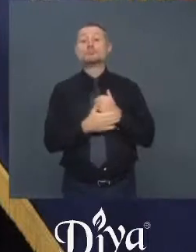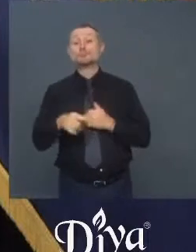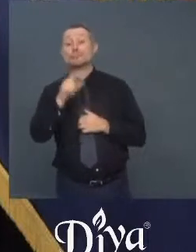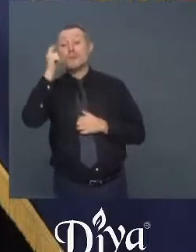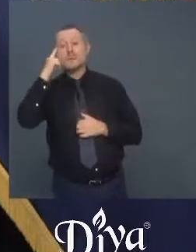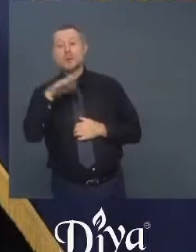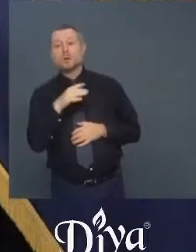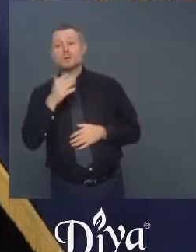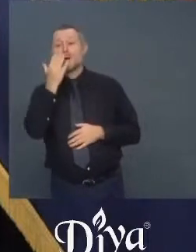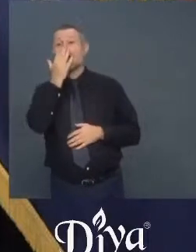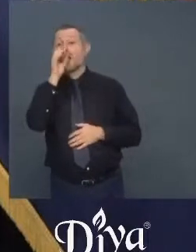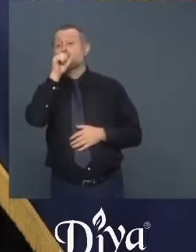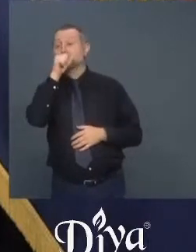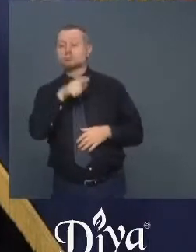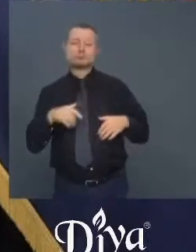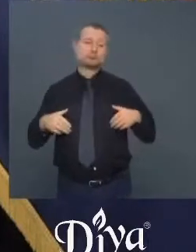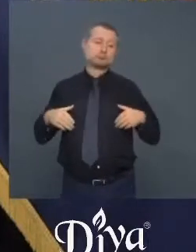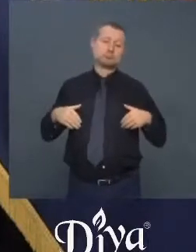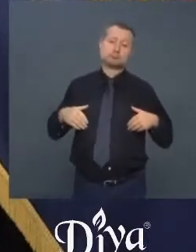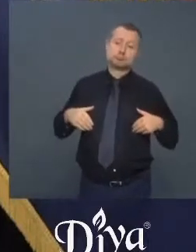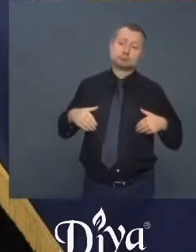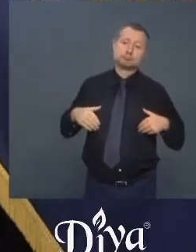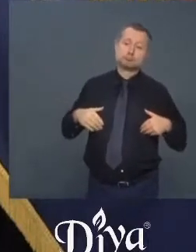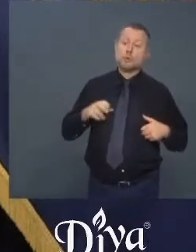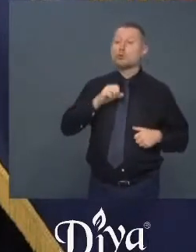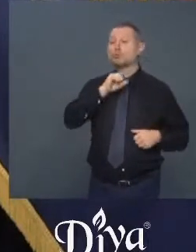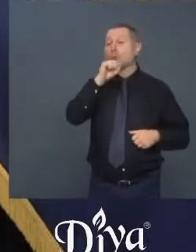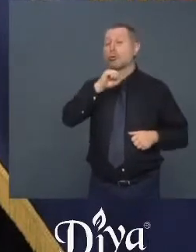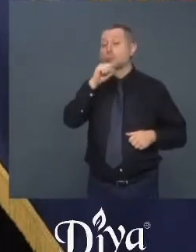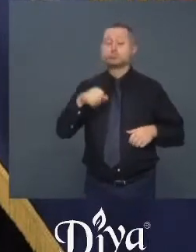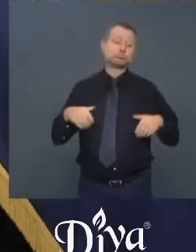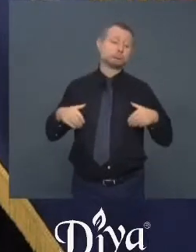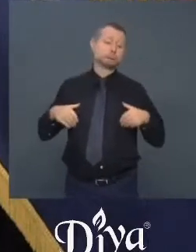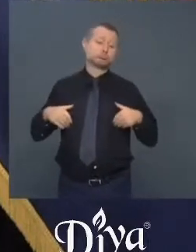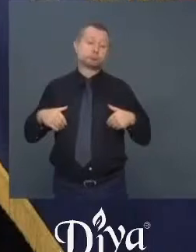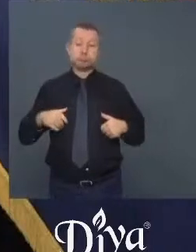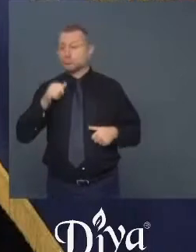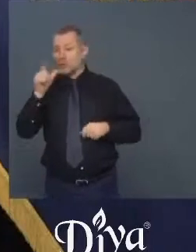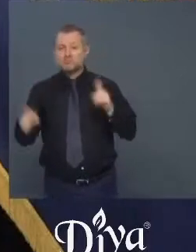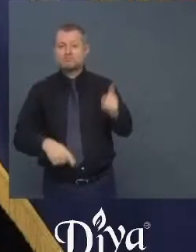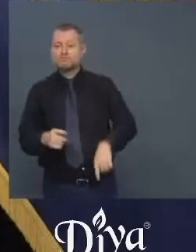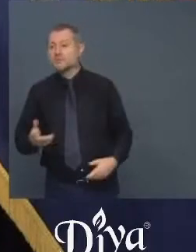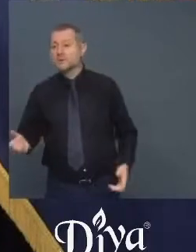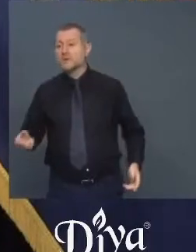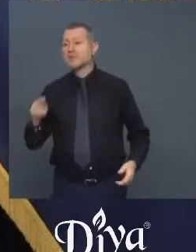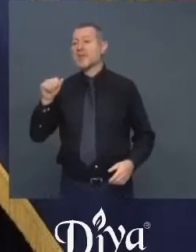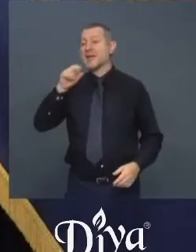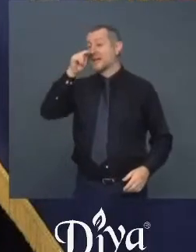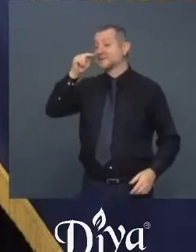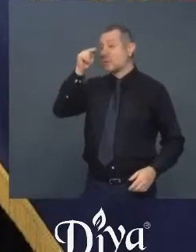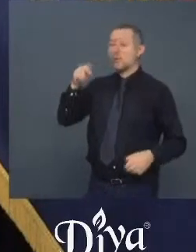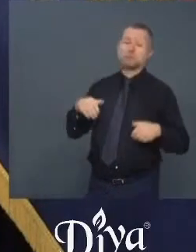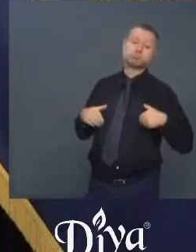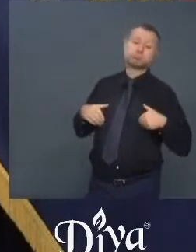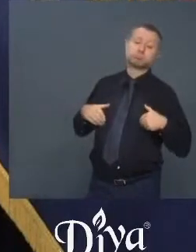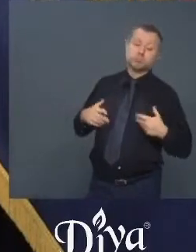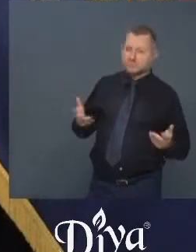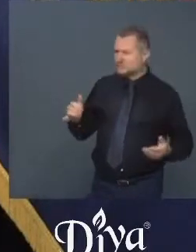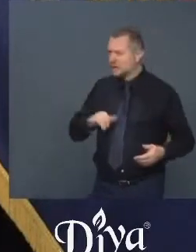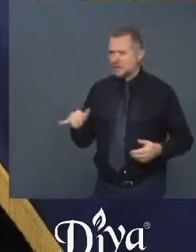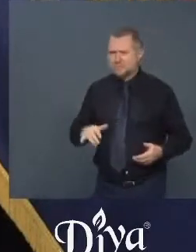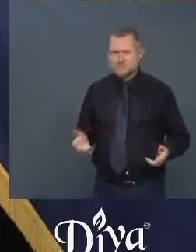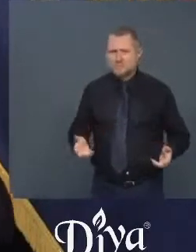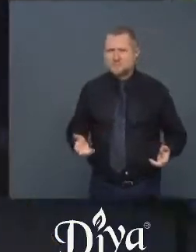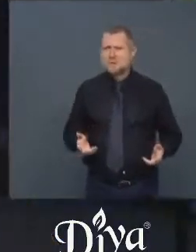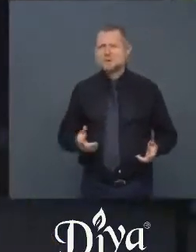it. And Rockland County didn't enforce it. And in those communities in Nassau, Nassau didn't enforce it. And just on the